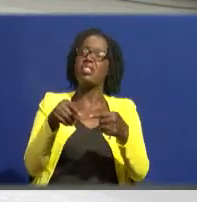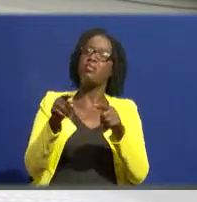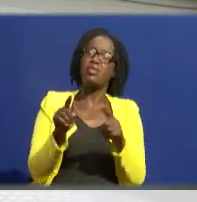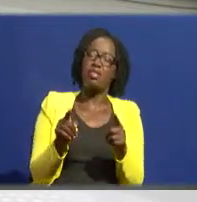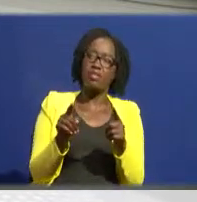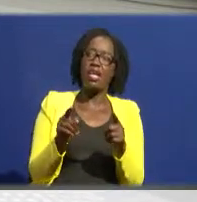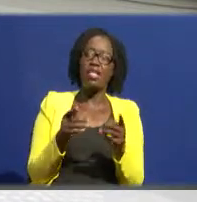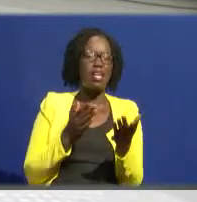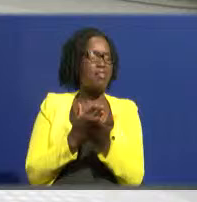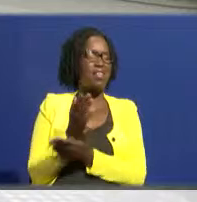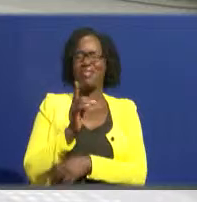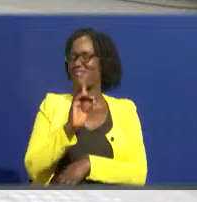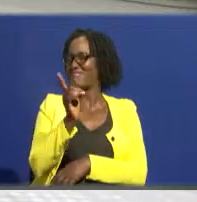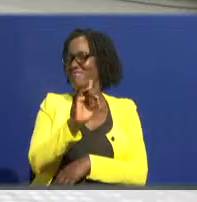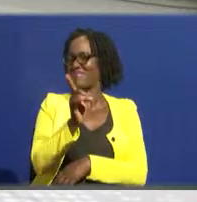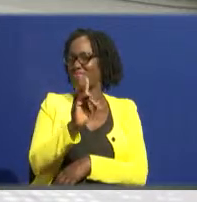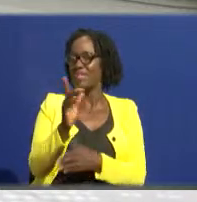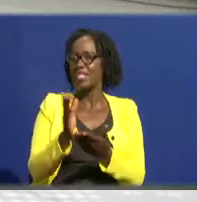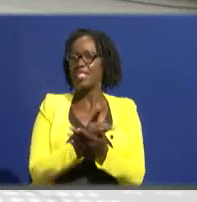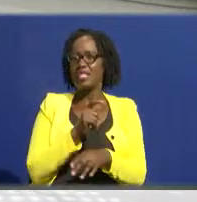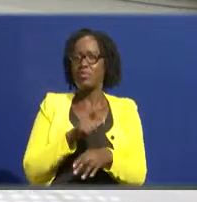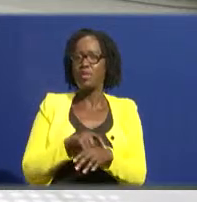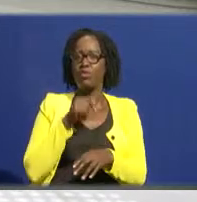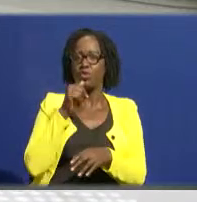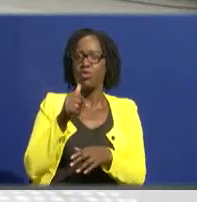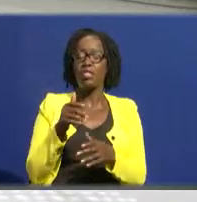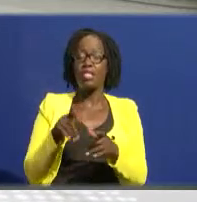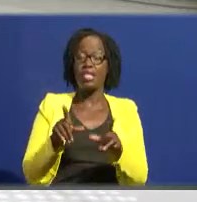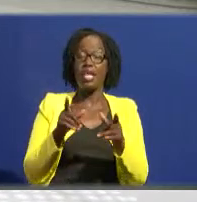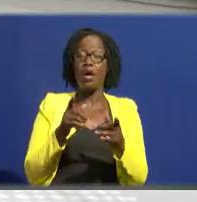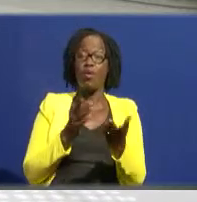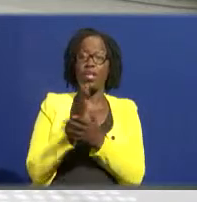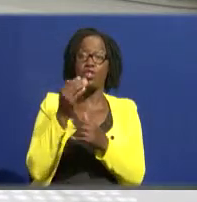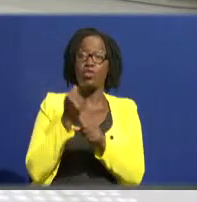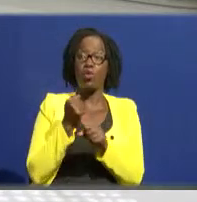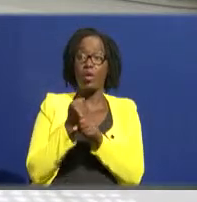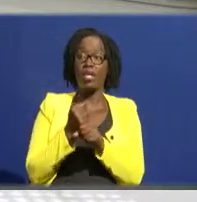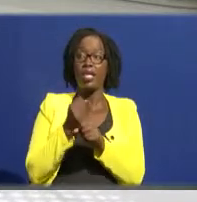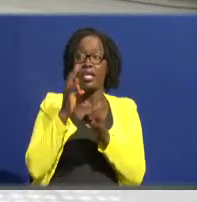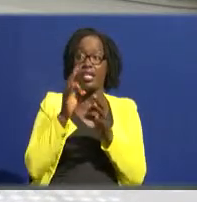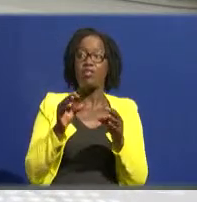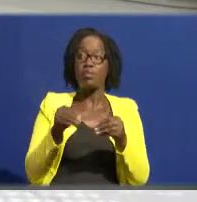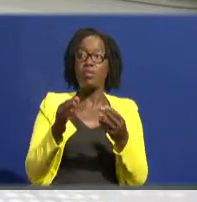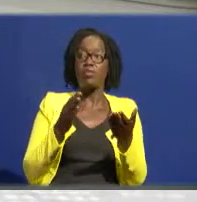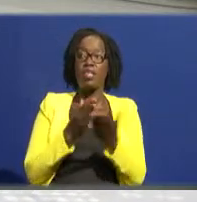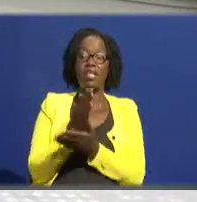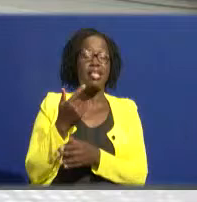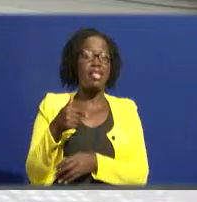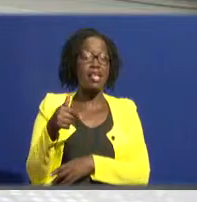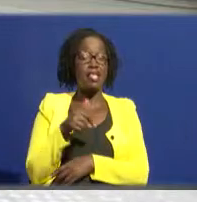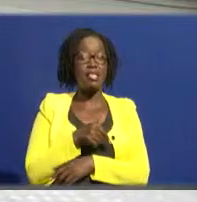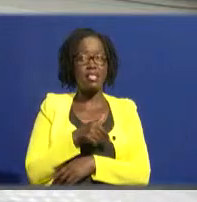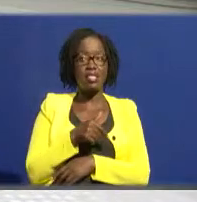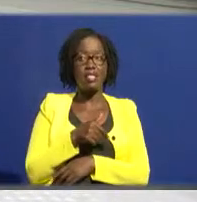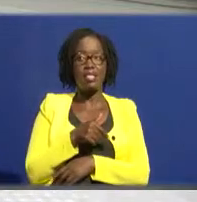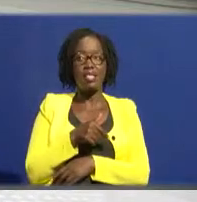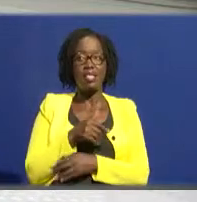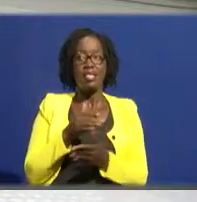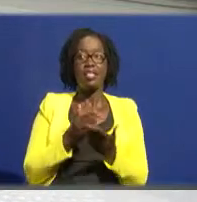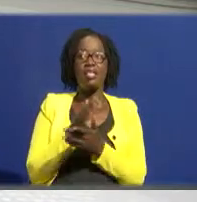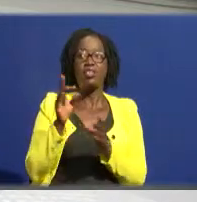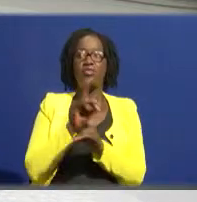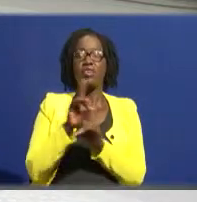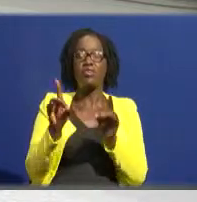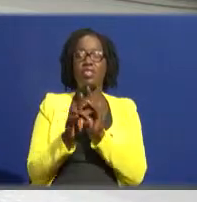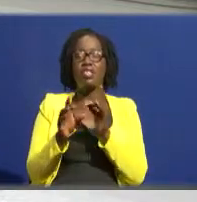and they have their rights. At times, we don't let our rights to work, because if we've been given a right, even us, right of everything